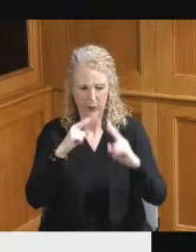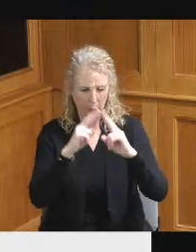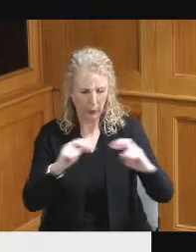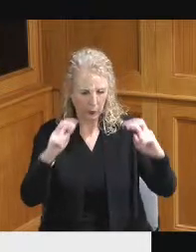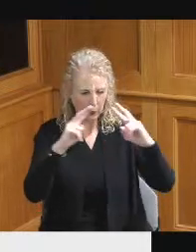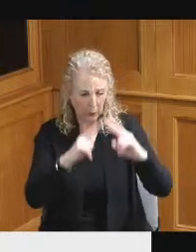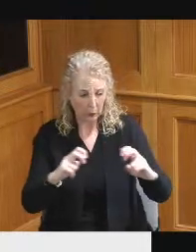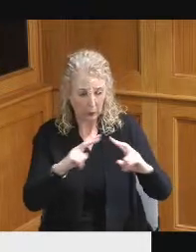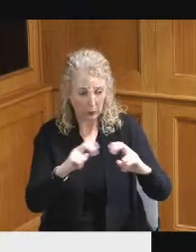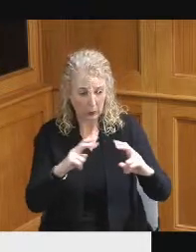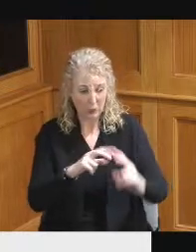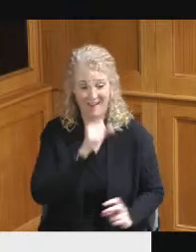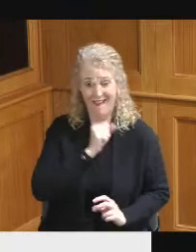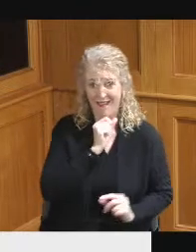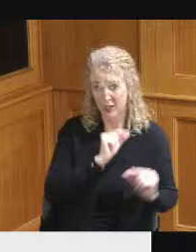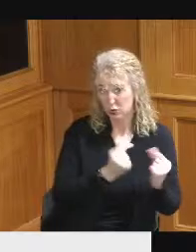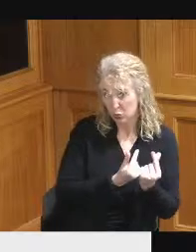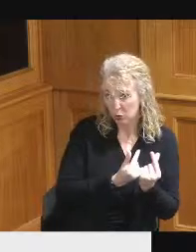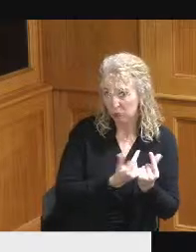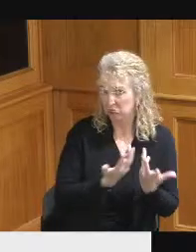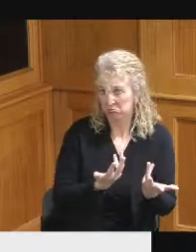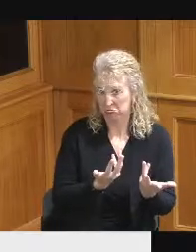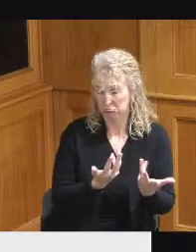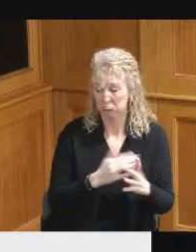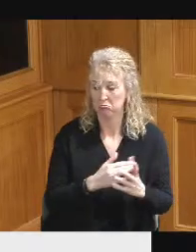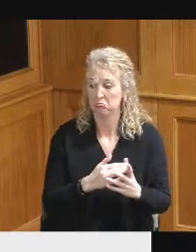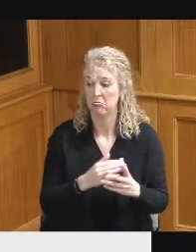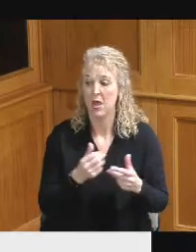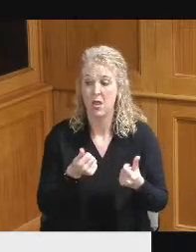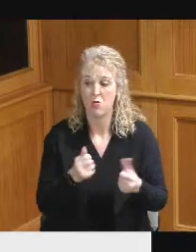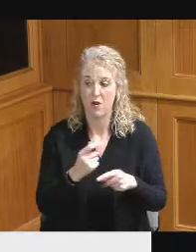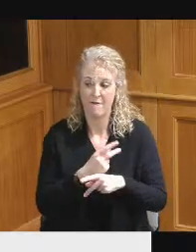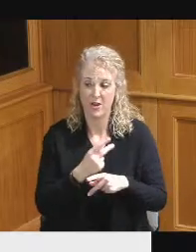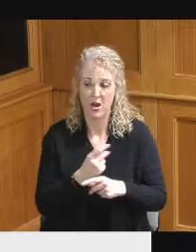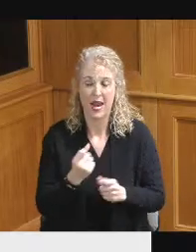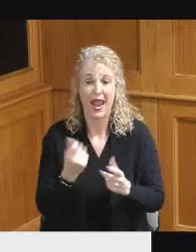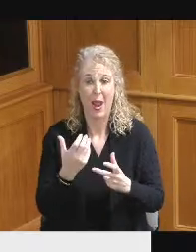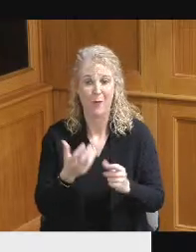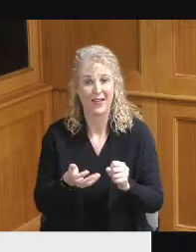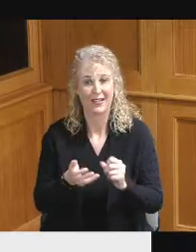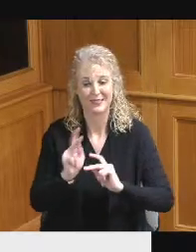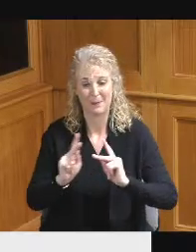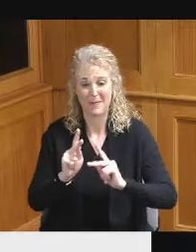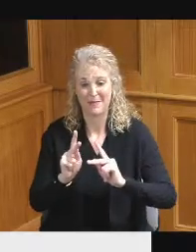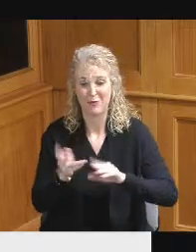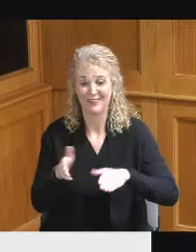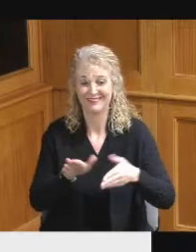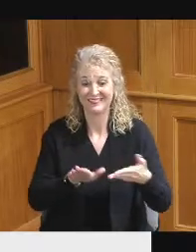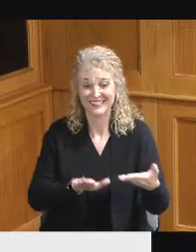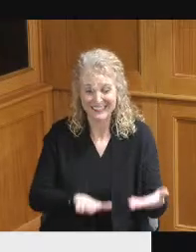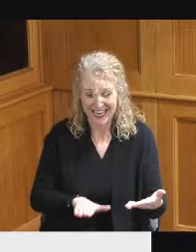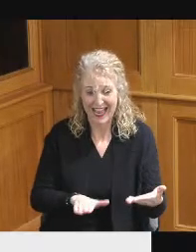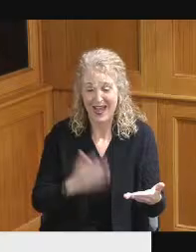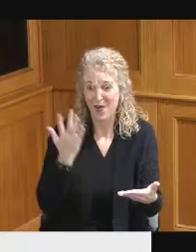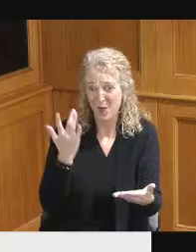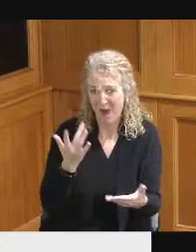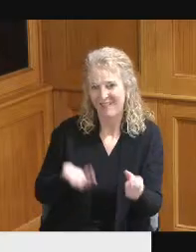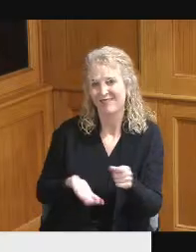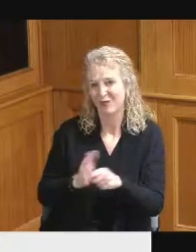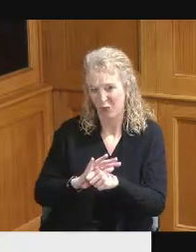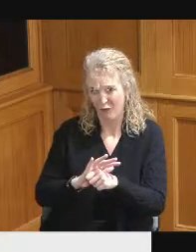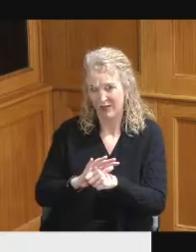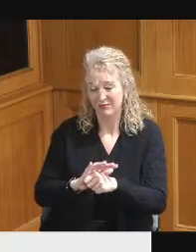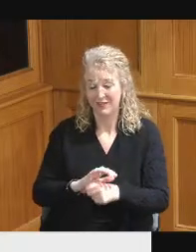new cases per age group. And we also track the number of COVID-19 deaths in the region. Local